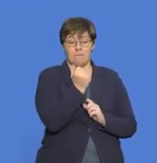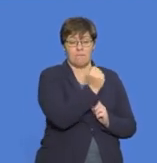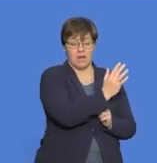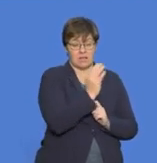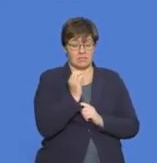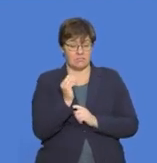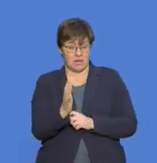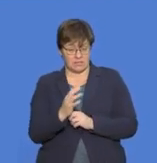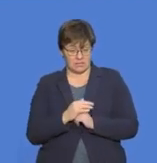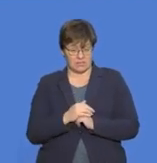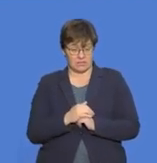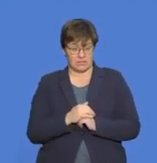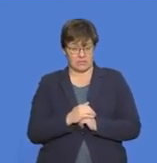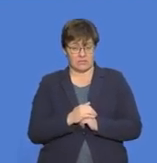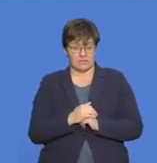plants,